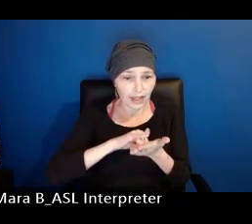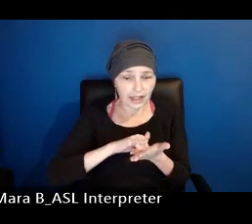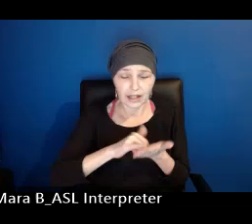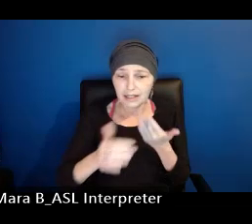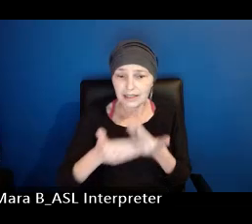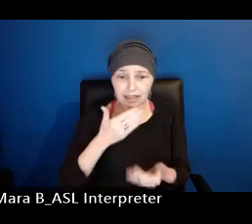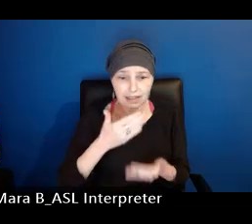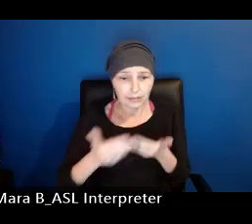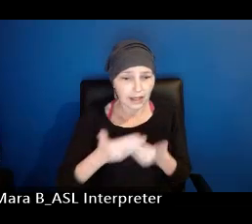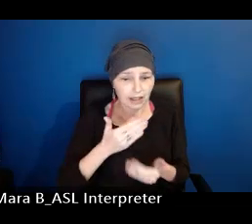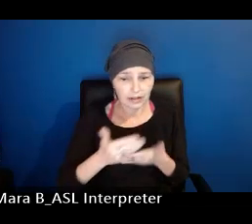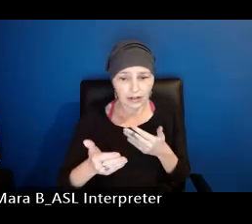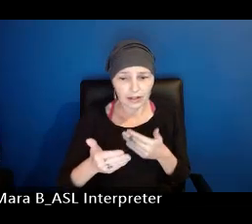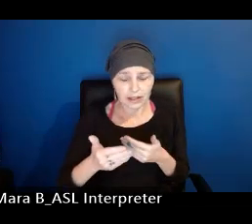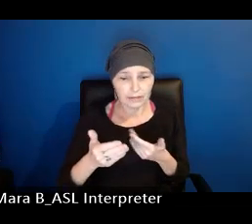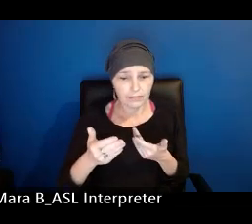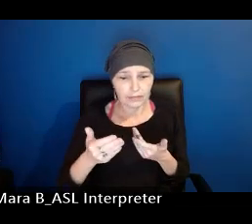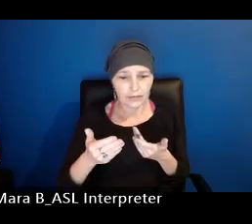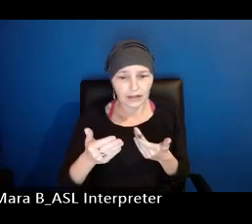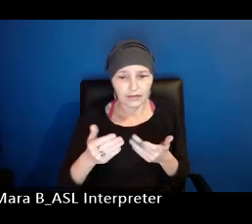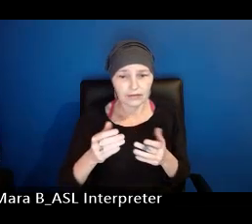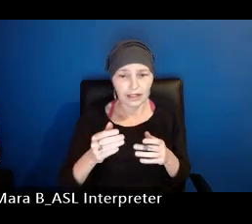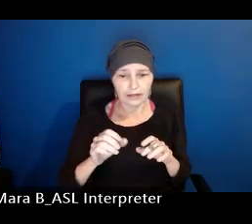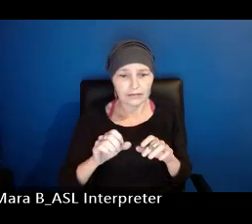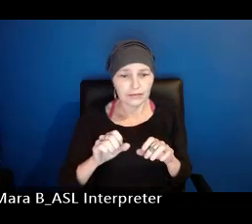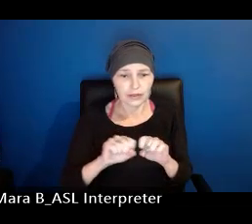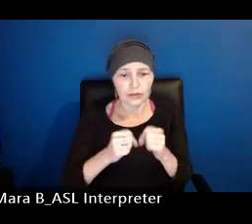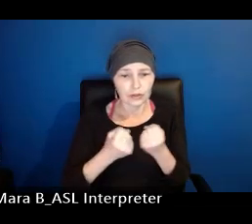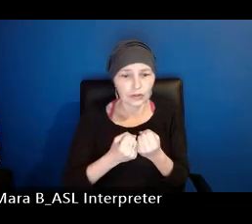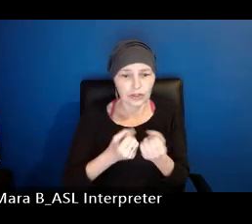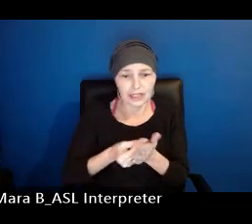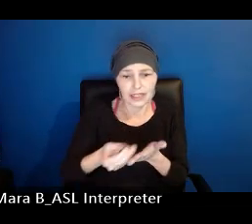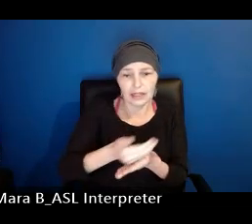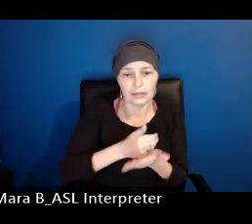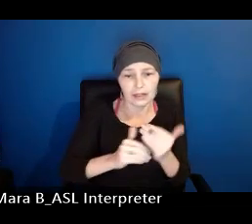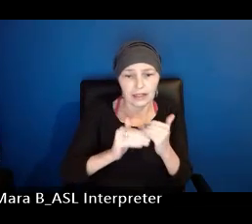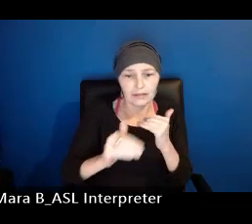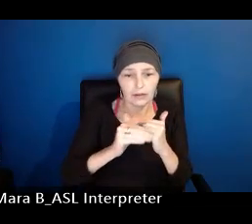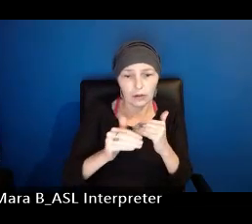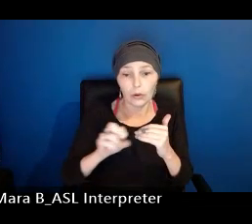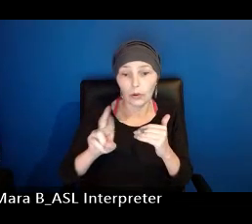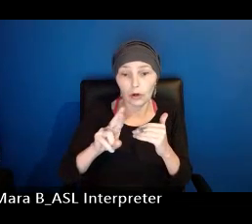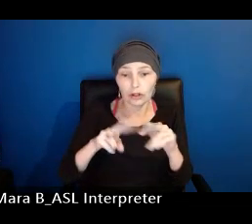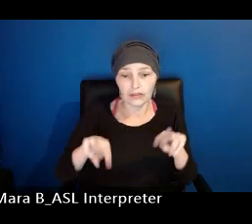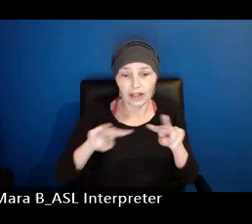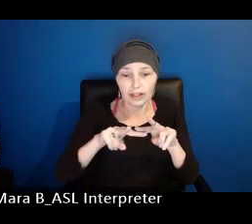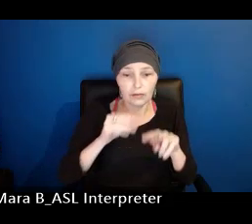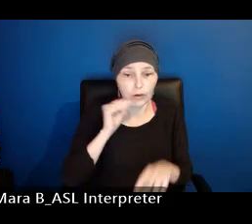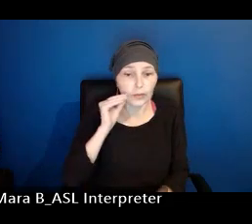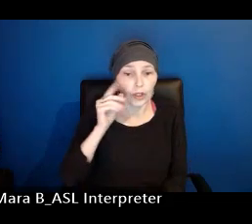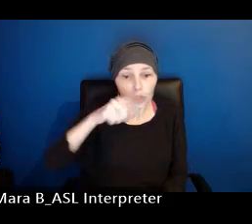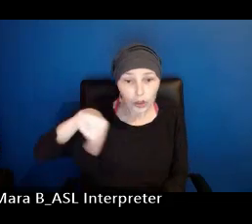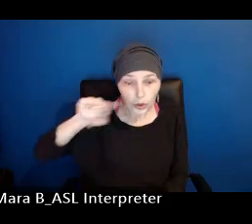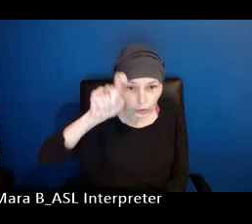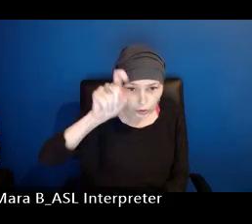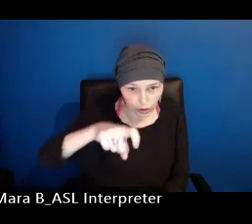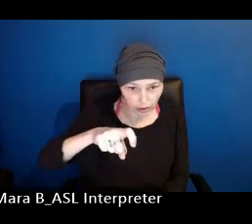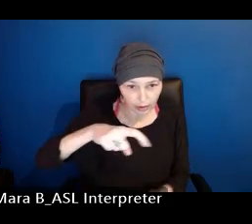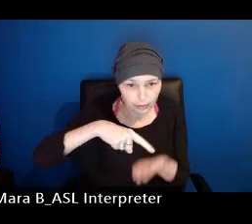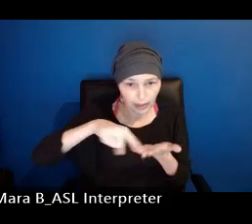of social income level or value of the home, it should be the ones you paying for the equipment and the process to